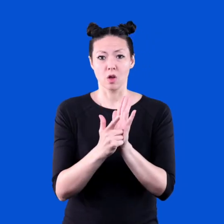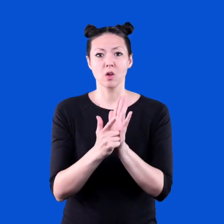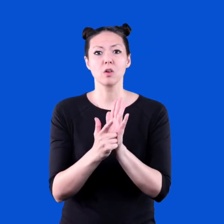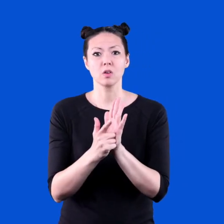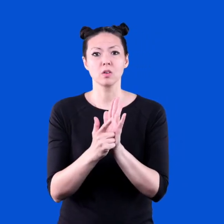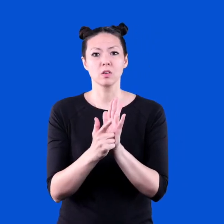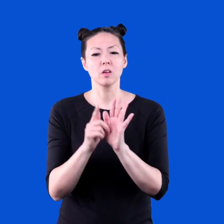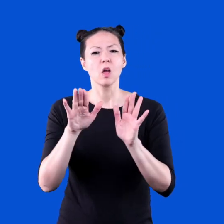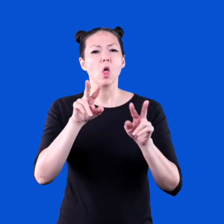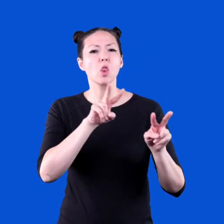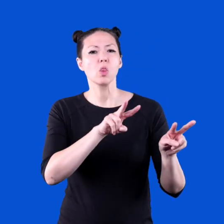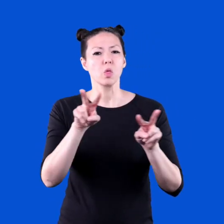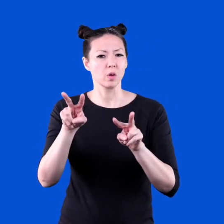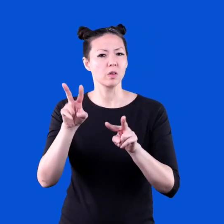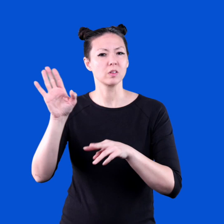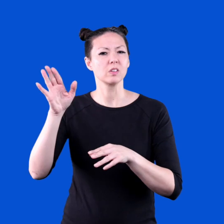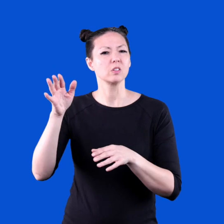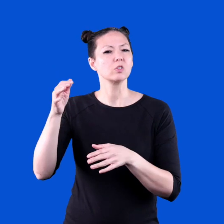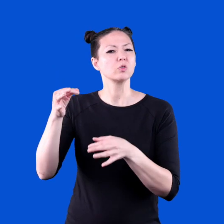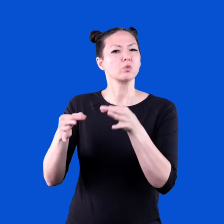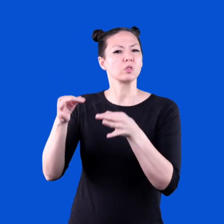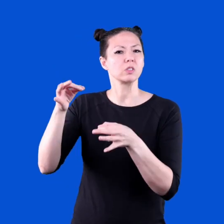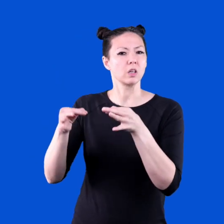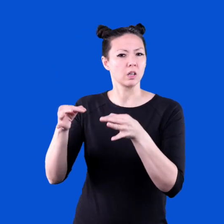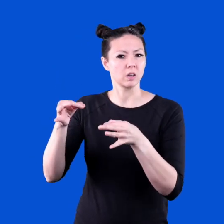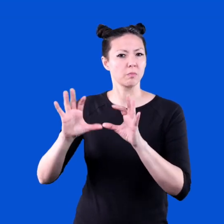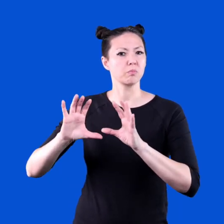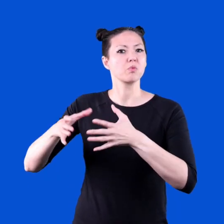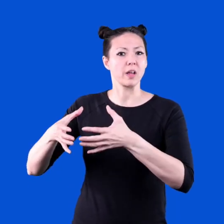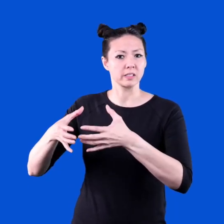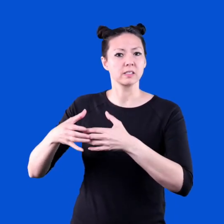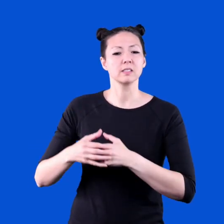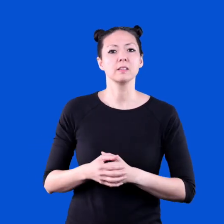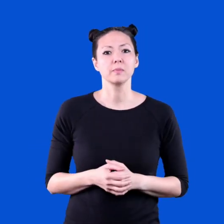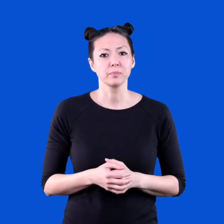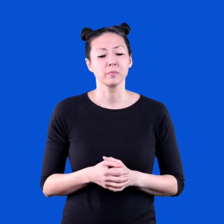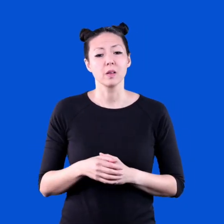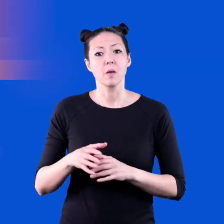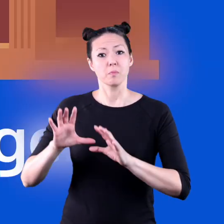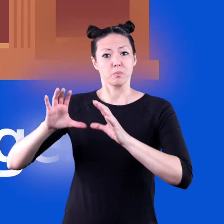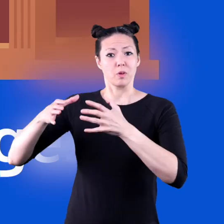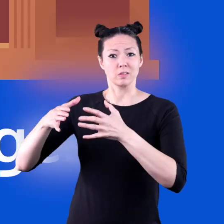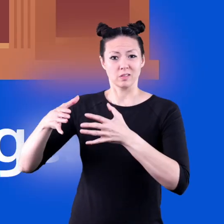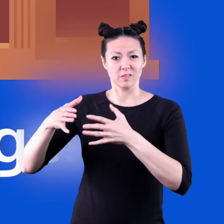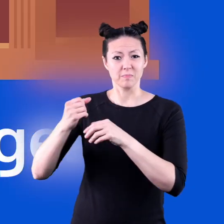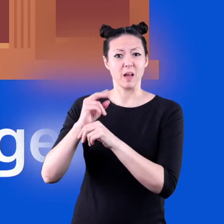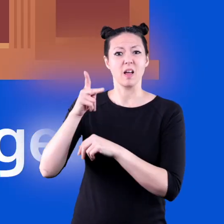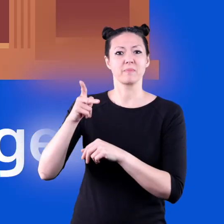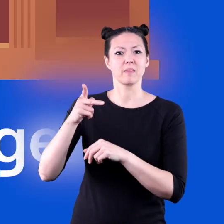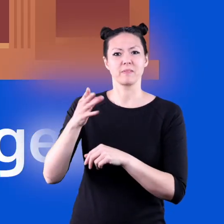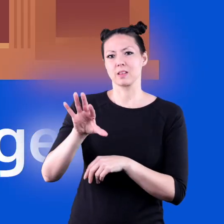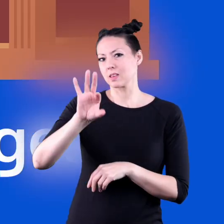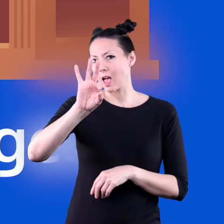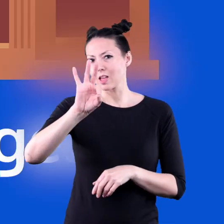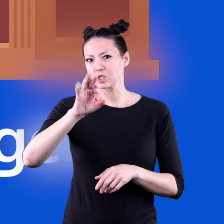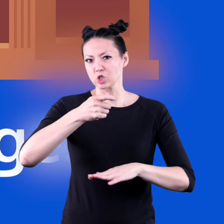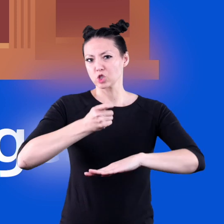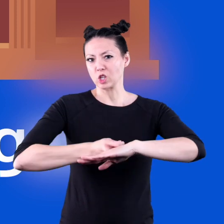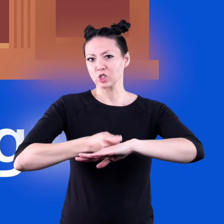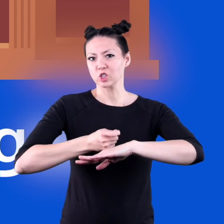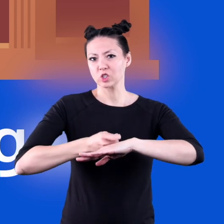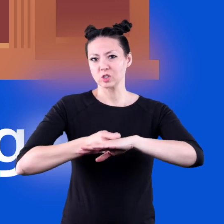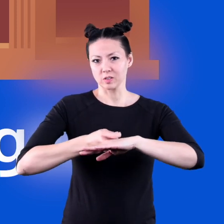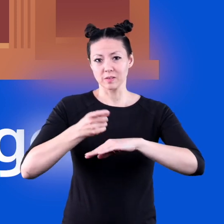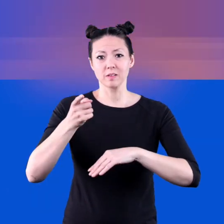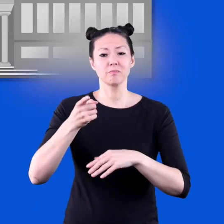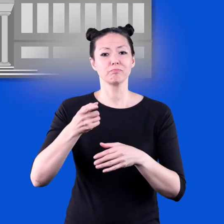Now, let's look at the judicial branch. This branch is made up of 9 judges who make up the Supreme